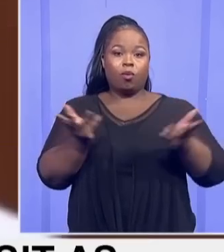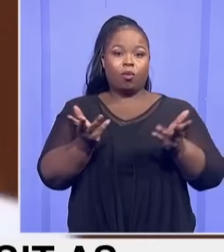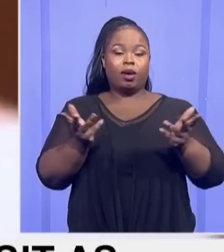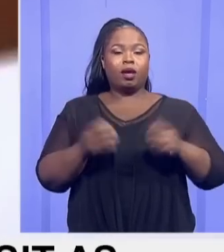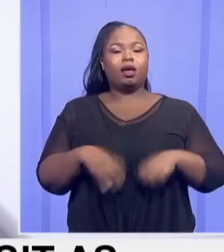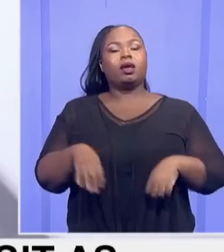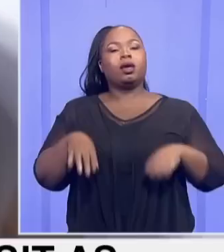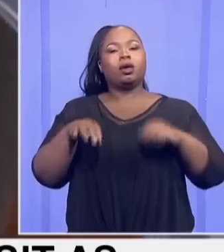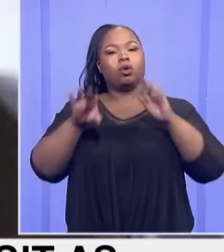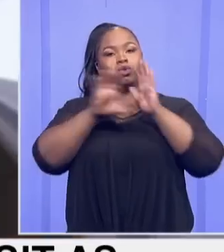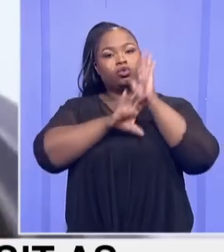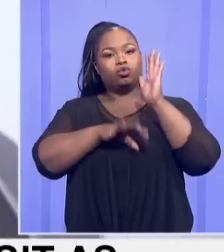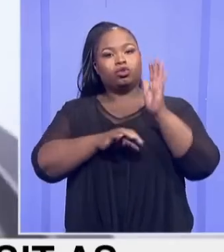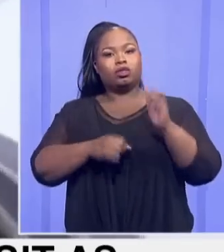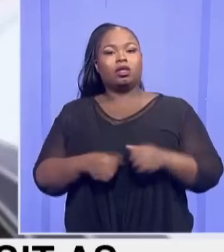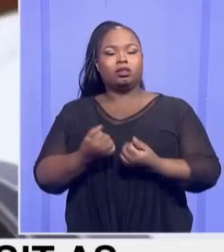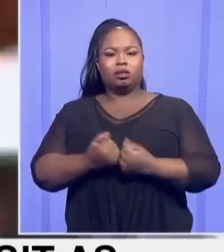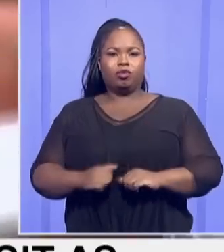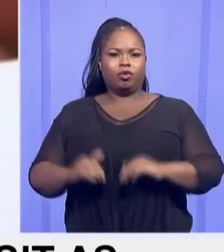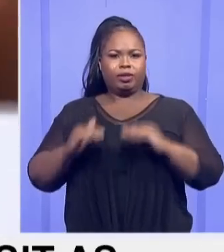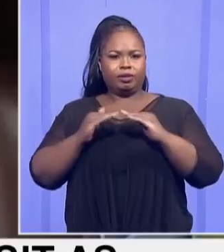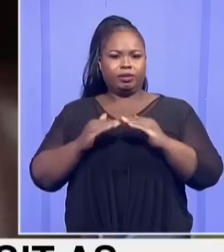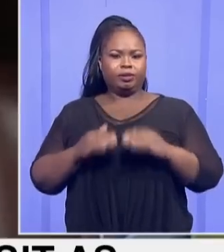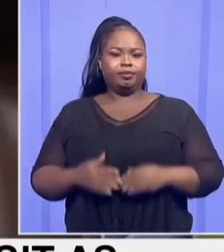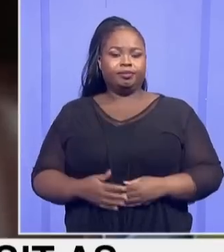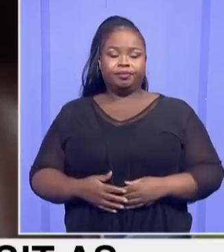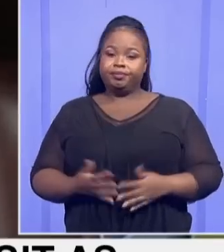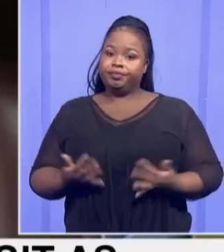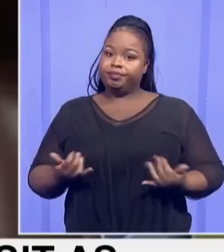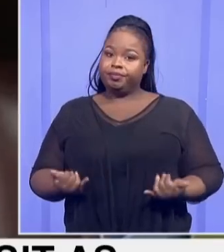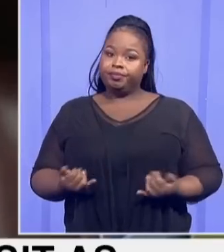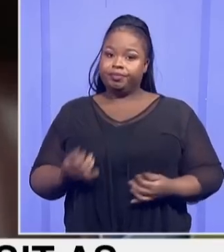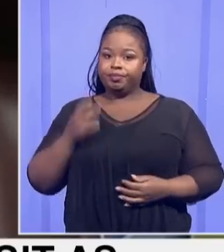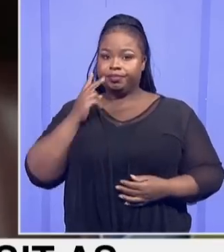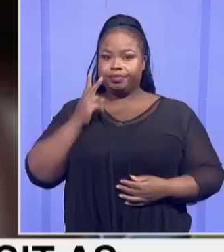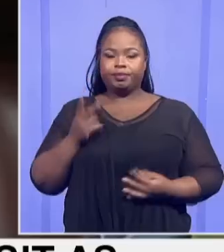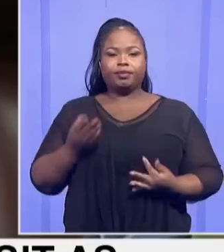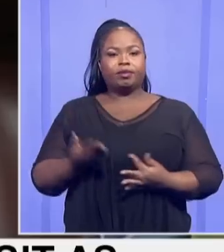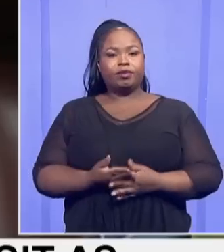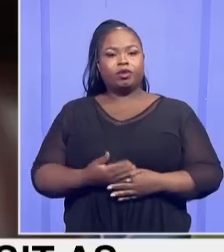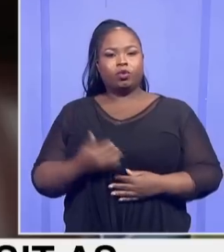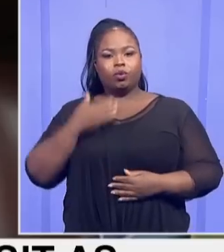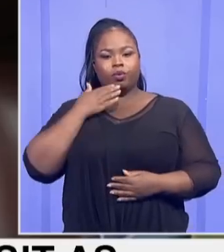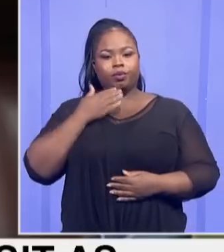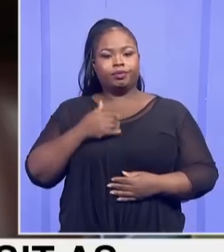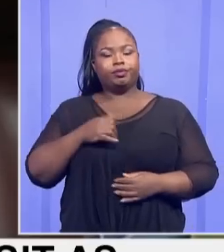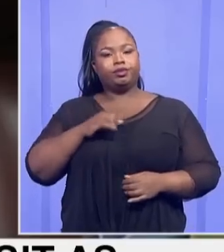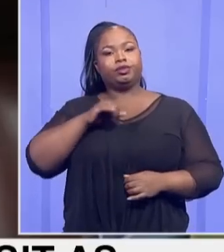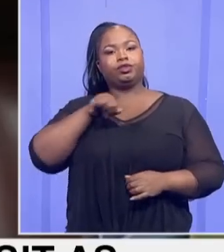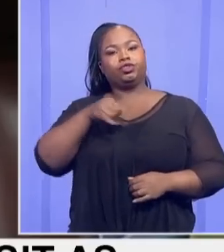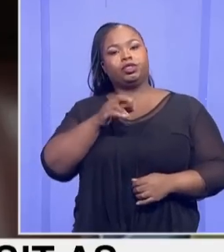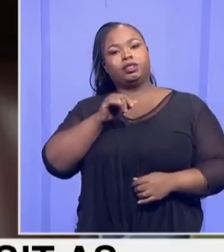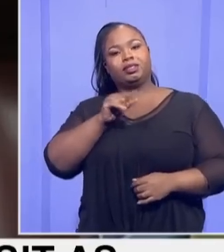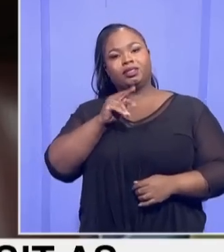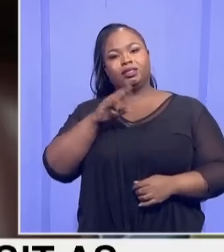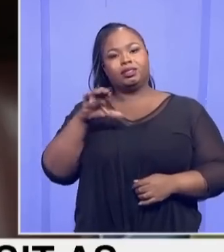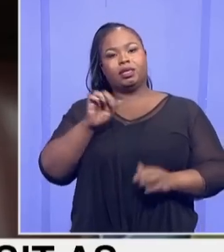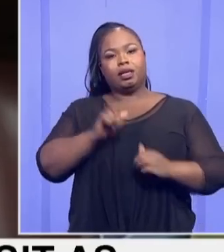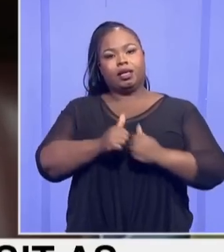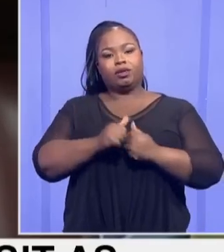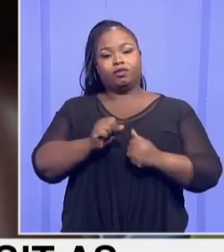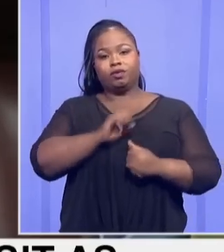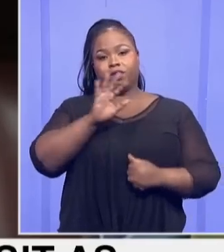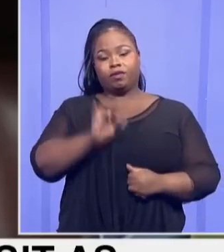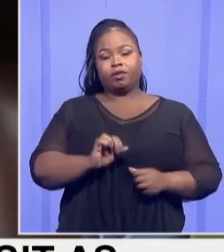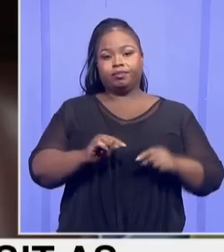constitutional democracy. See in this regard the case of Justice Alliance of South Africa, versus the President of